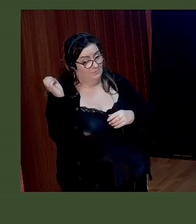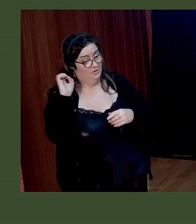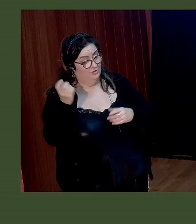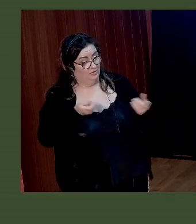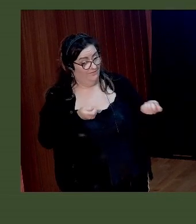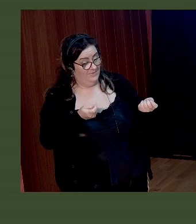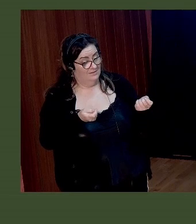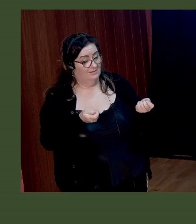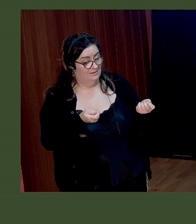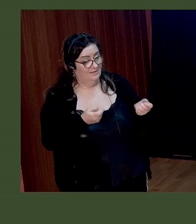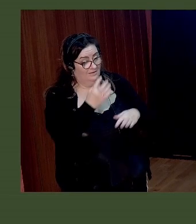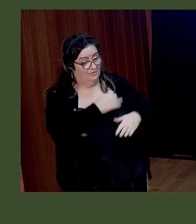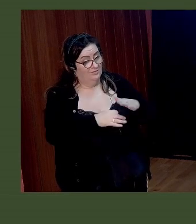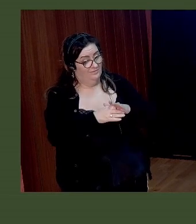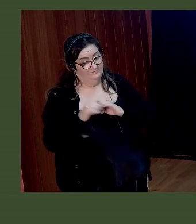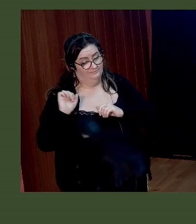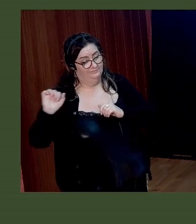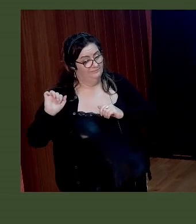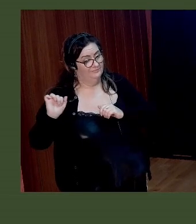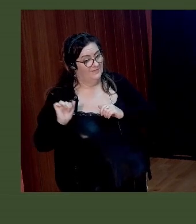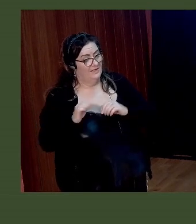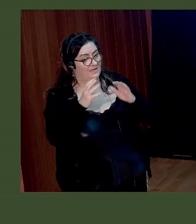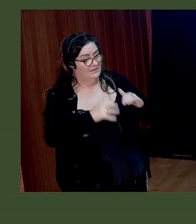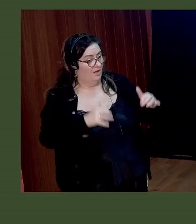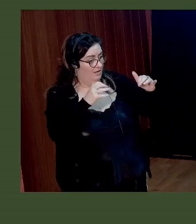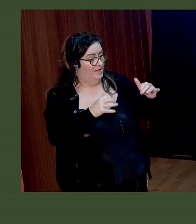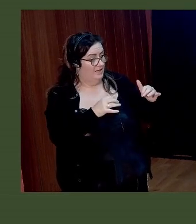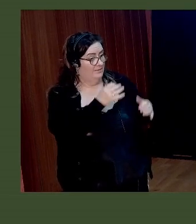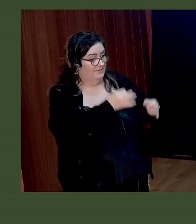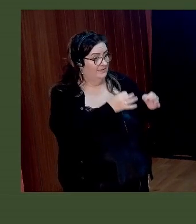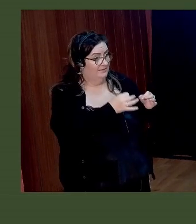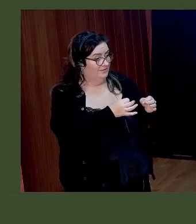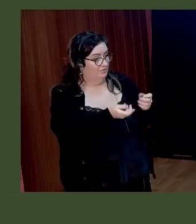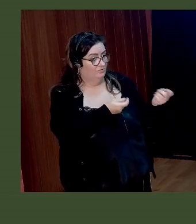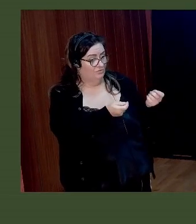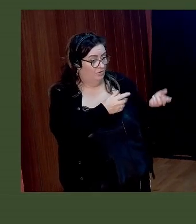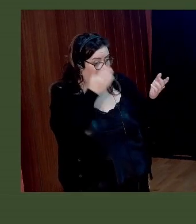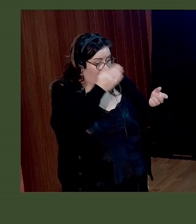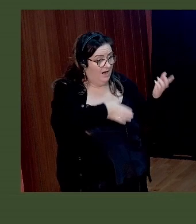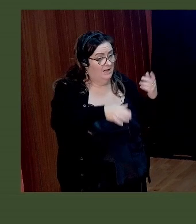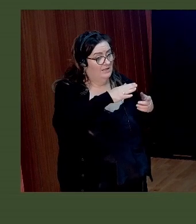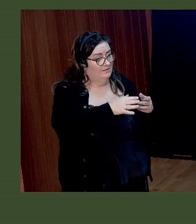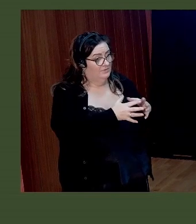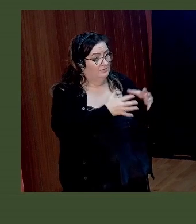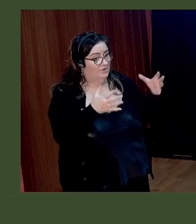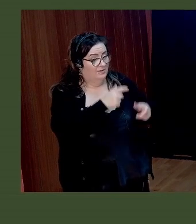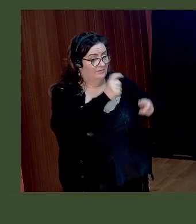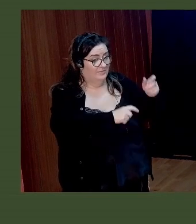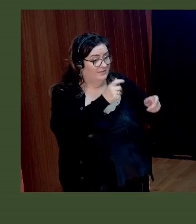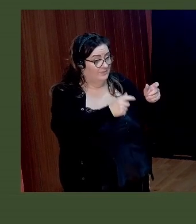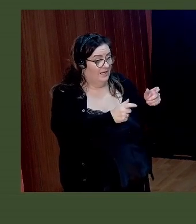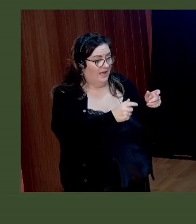British government. In accordance, Dáil Éireann had political sovereignty throughout the country, and the majority of people had